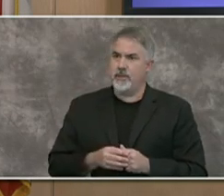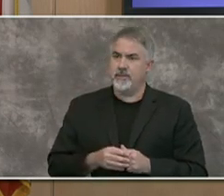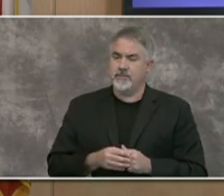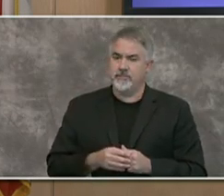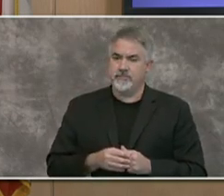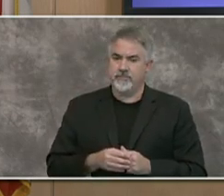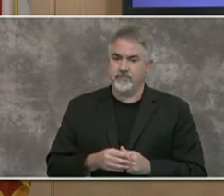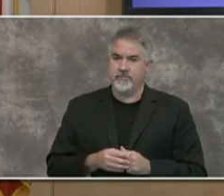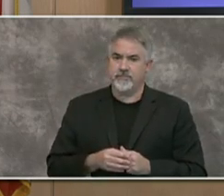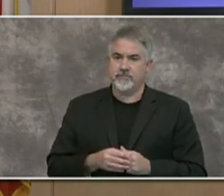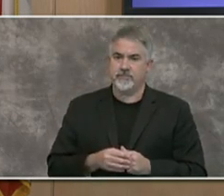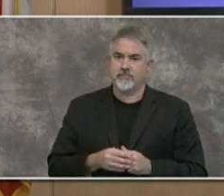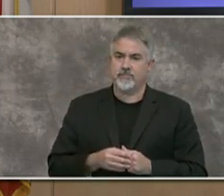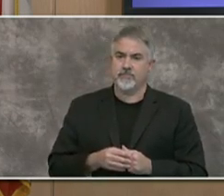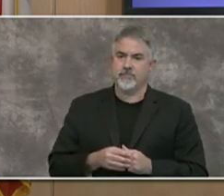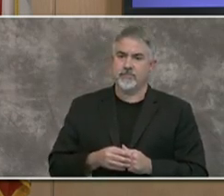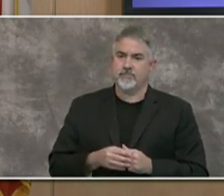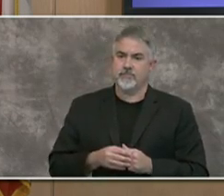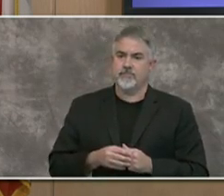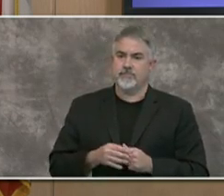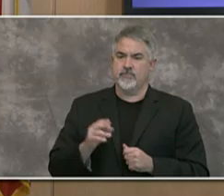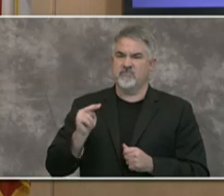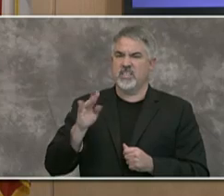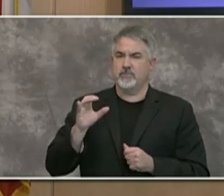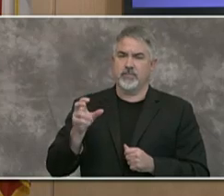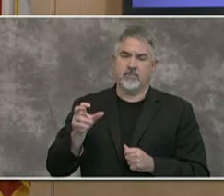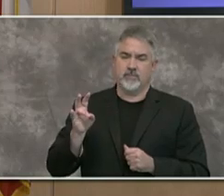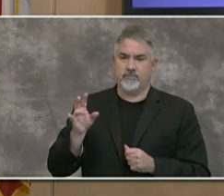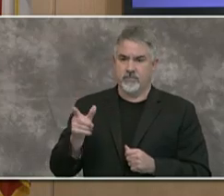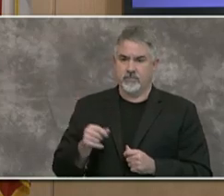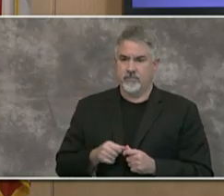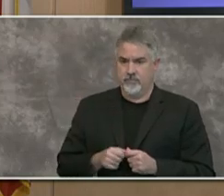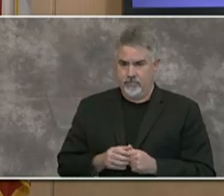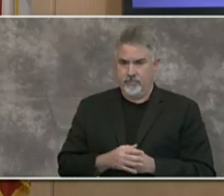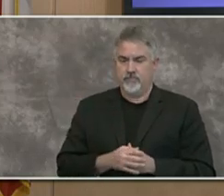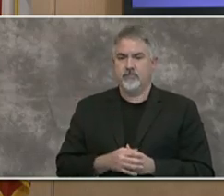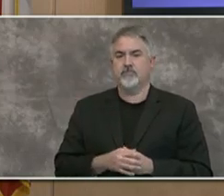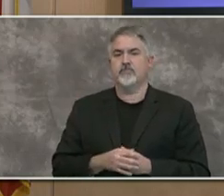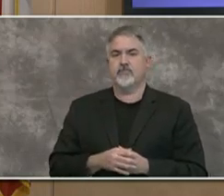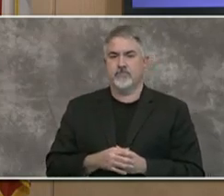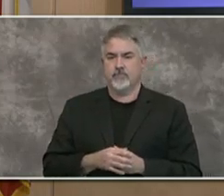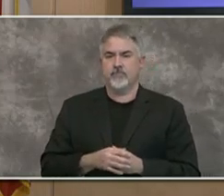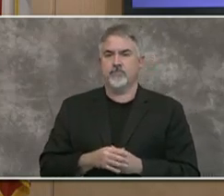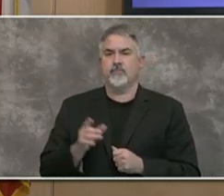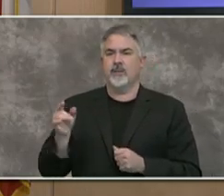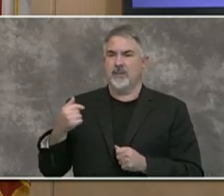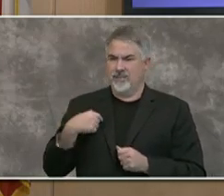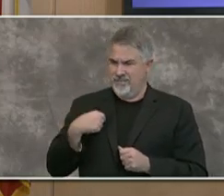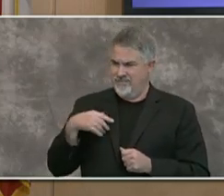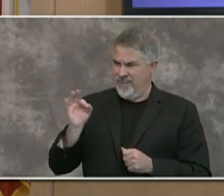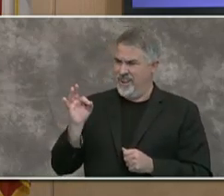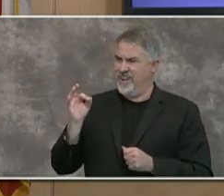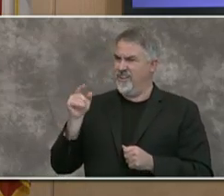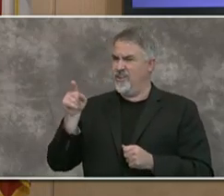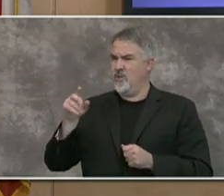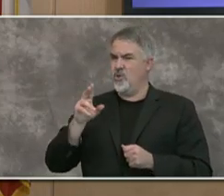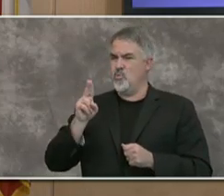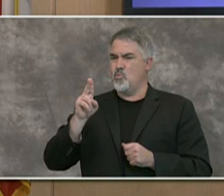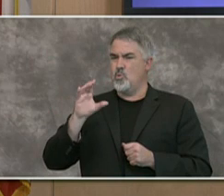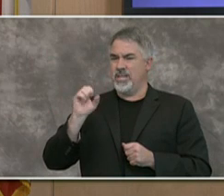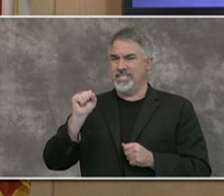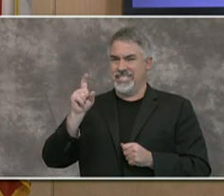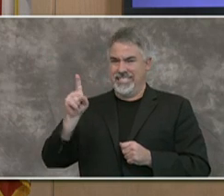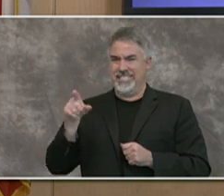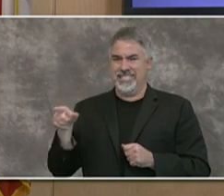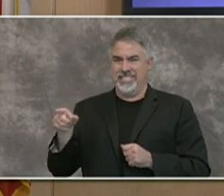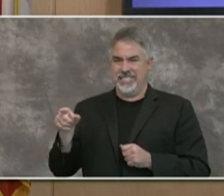Hi, Allison Ash from NBC 7. So we have learned that someone at the EOC tested positive for COVID-19